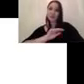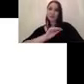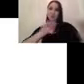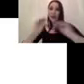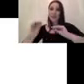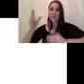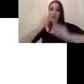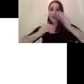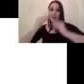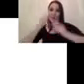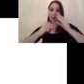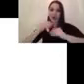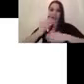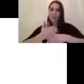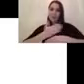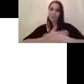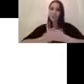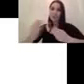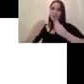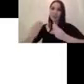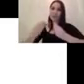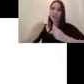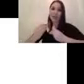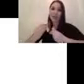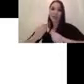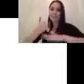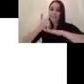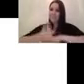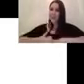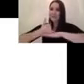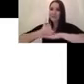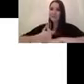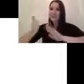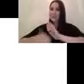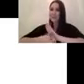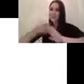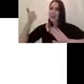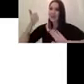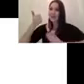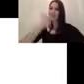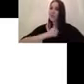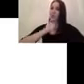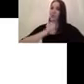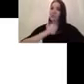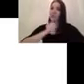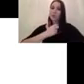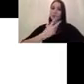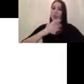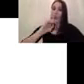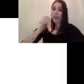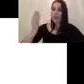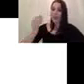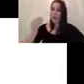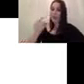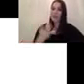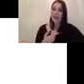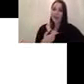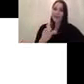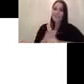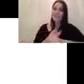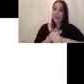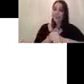basic technique like almost everyone use. Until in 2019, there's a paper published,